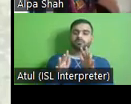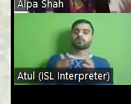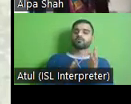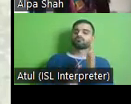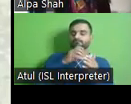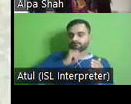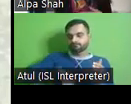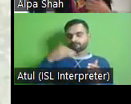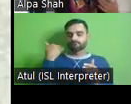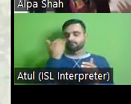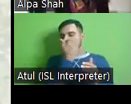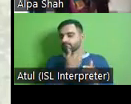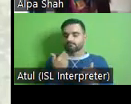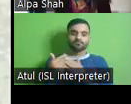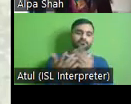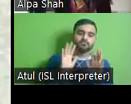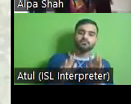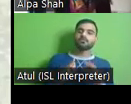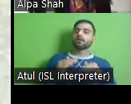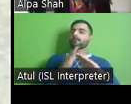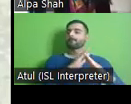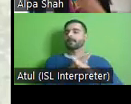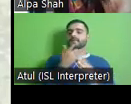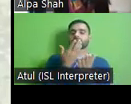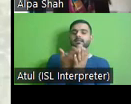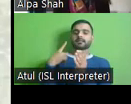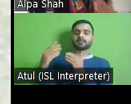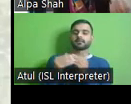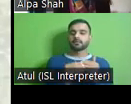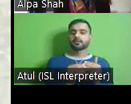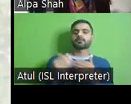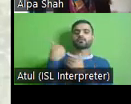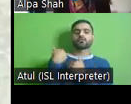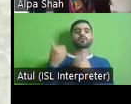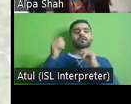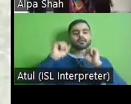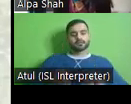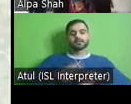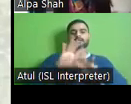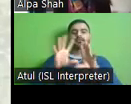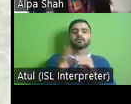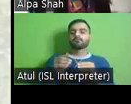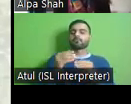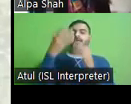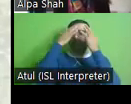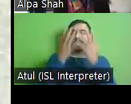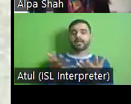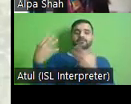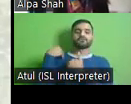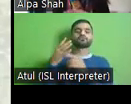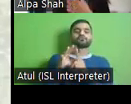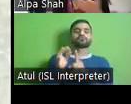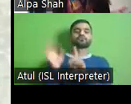groom, accumulate wealth, or petition for leadership. Rather, it's a duty, it's a responsibility, it's even a burden to serve the